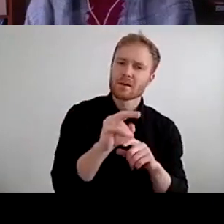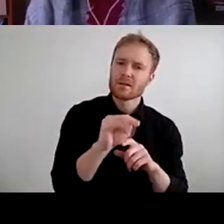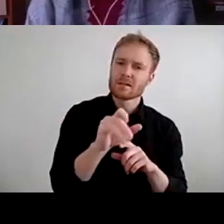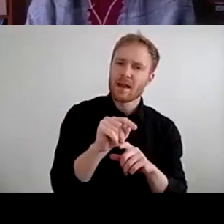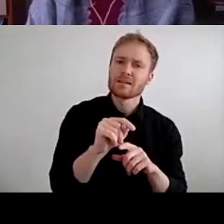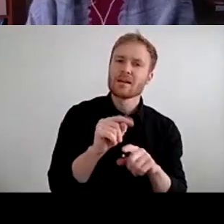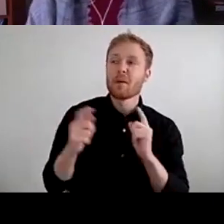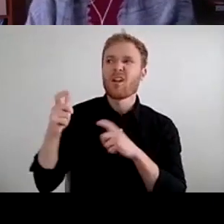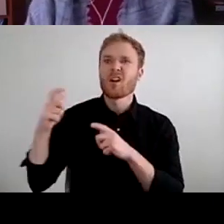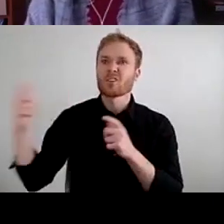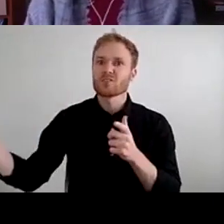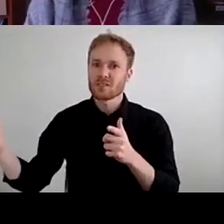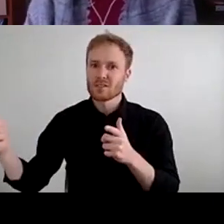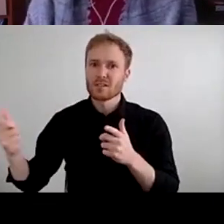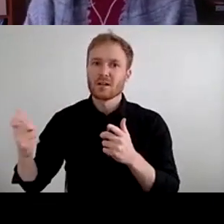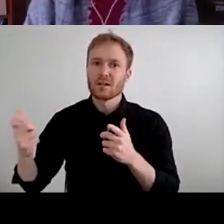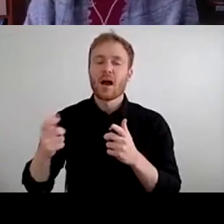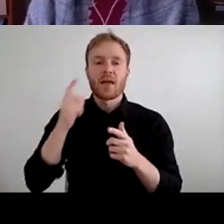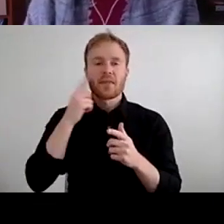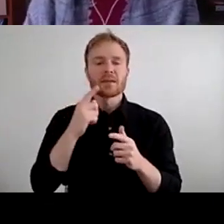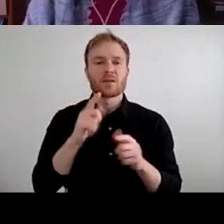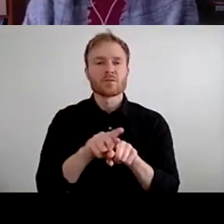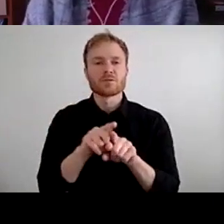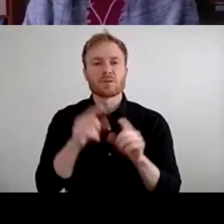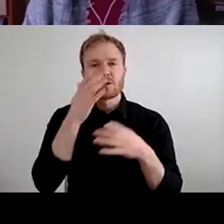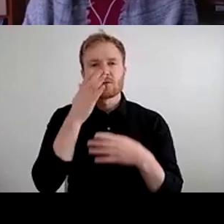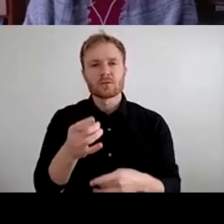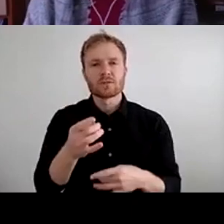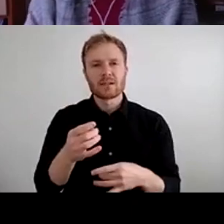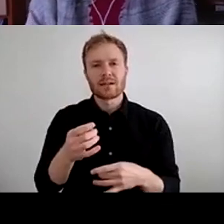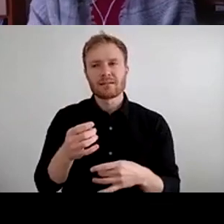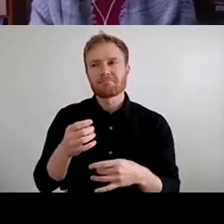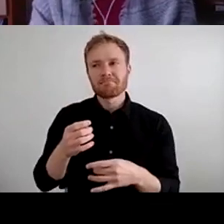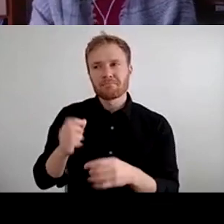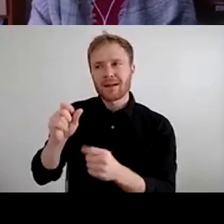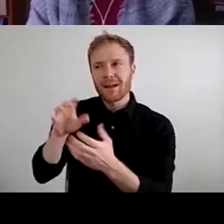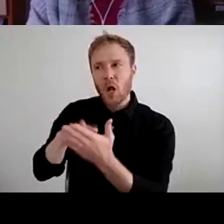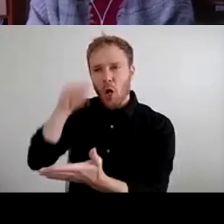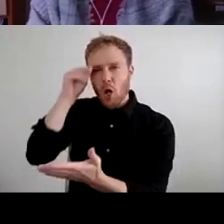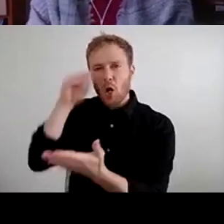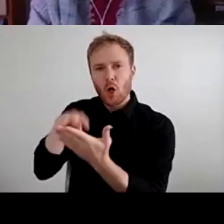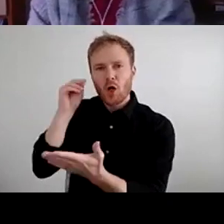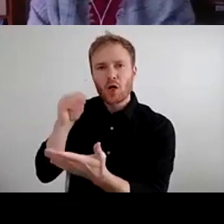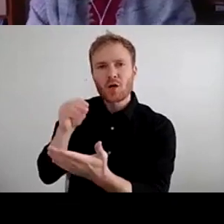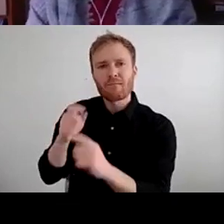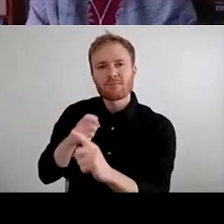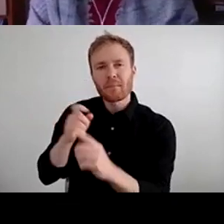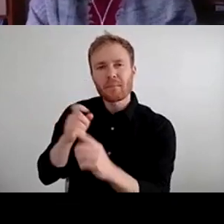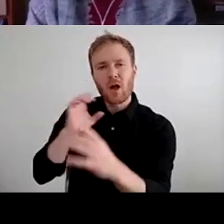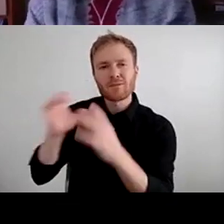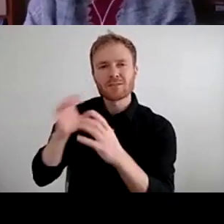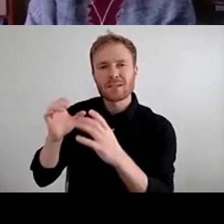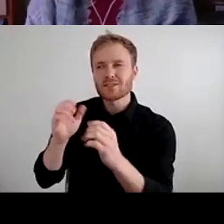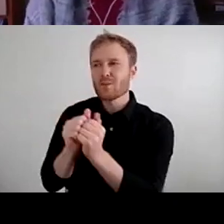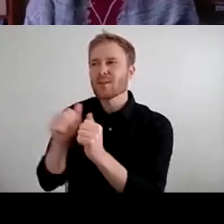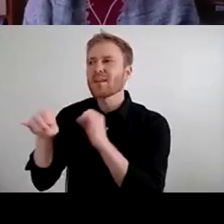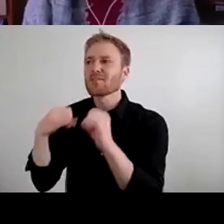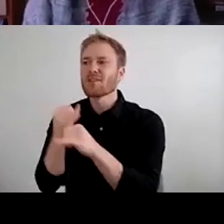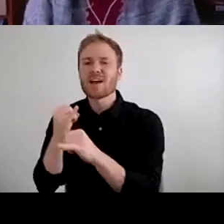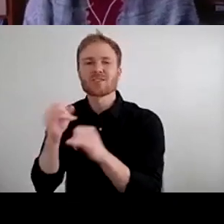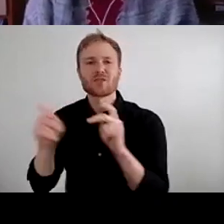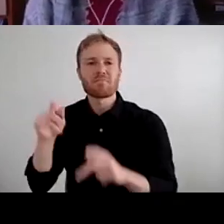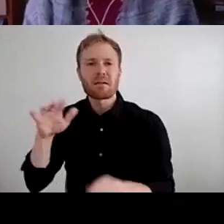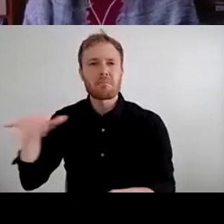And I think that there's also interesting learnings that you can get from these sorts of conversations with international partners that you might